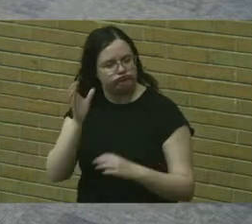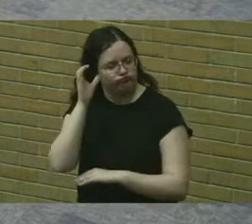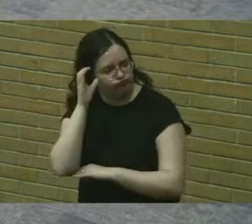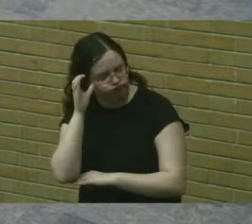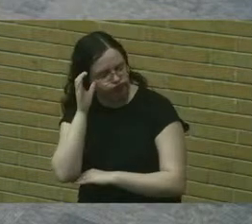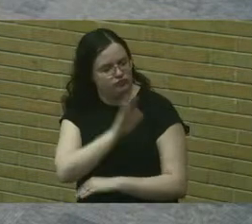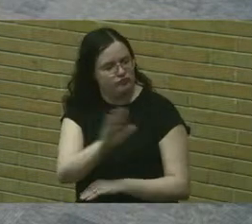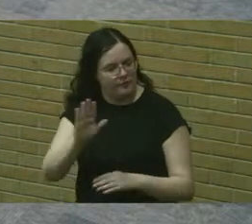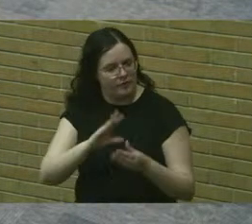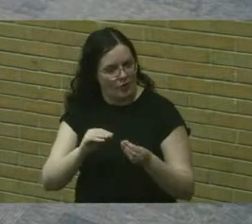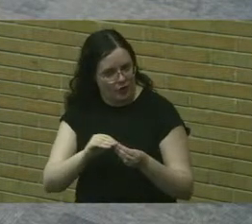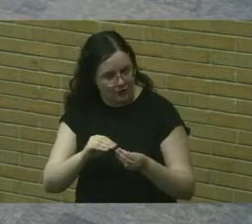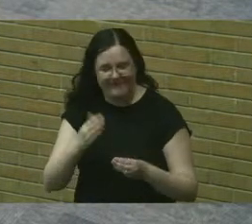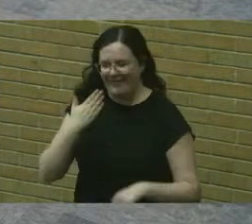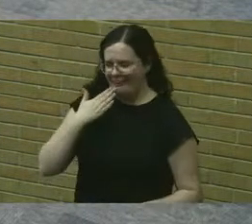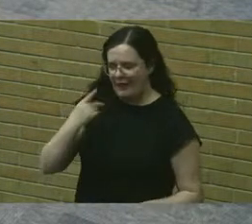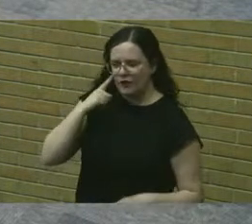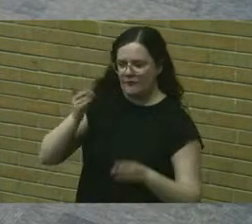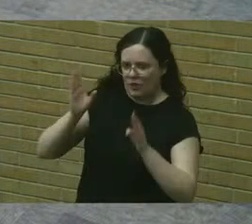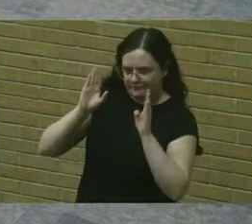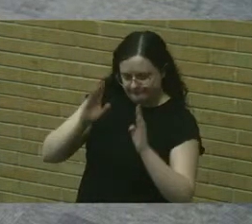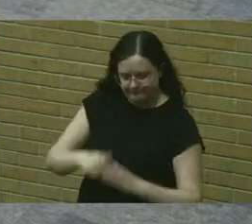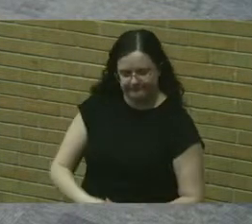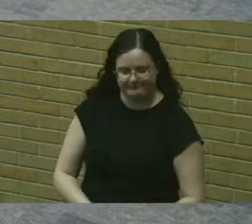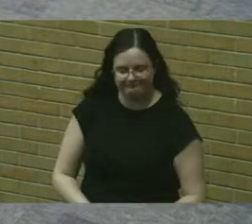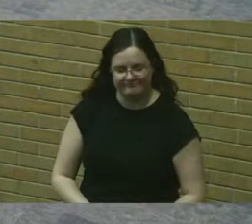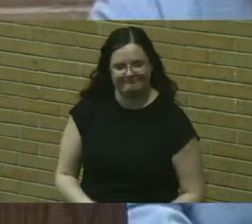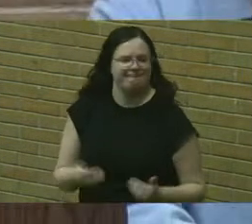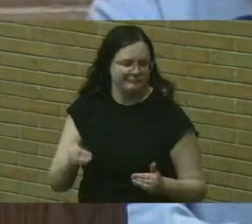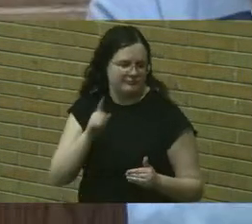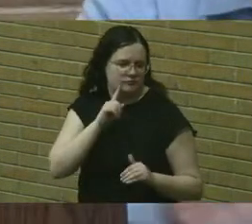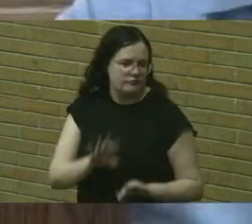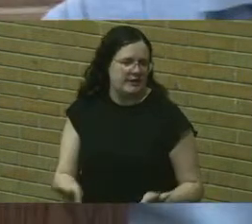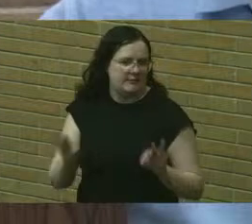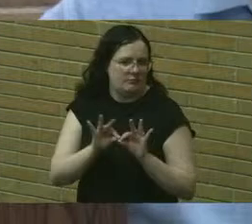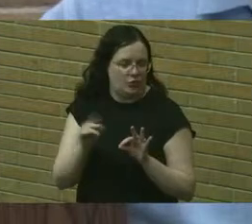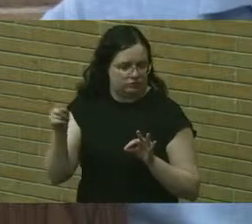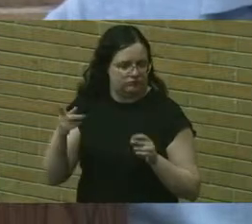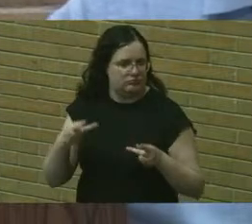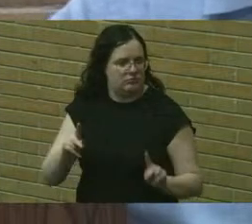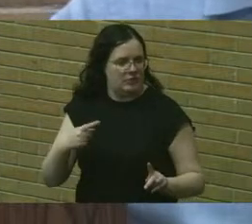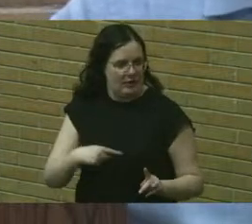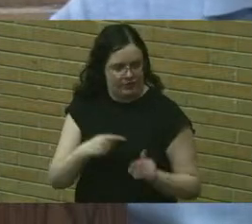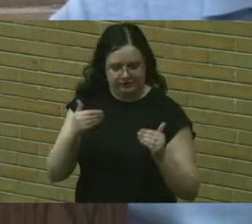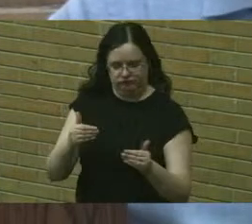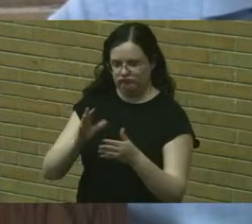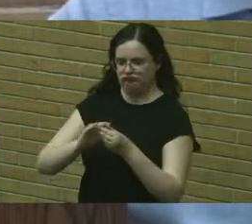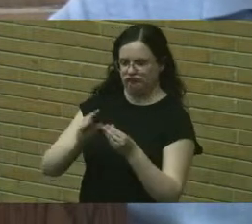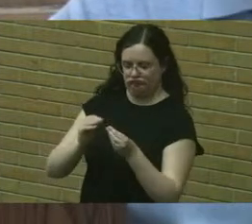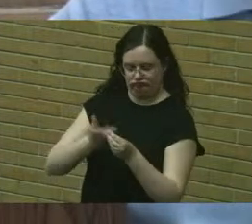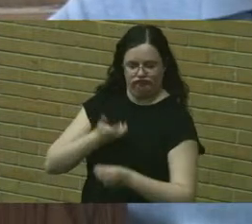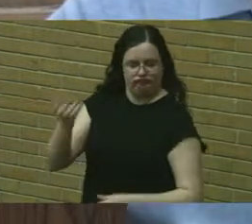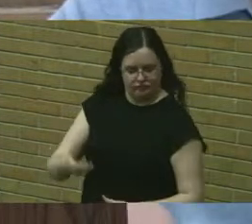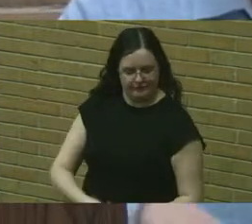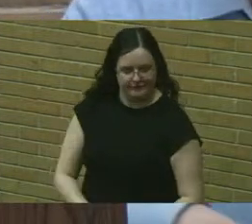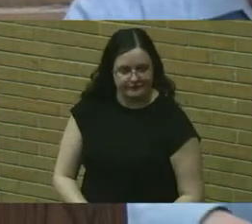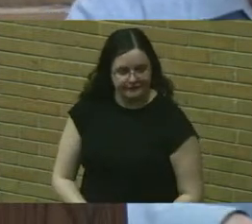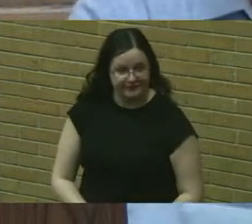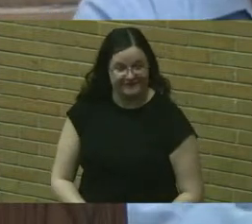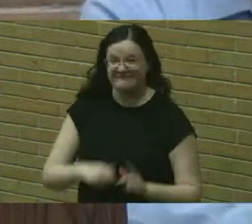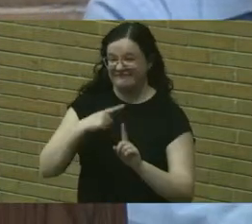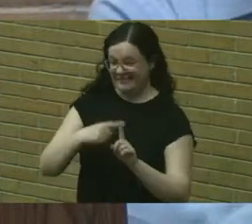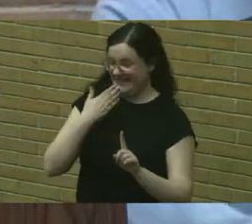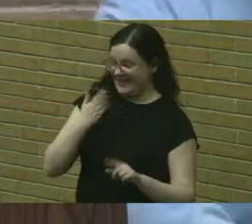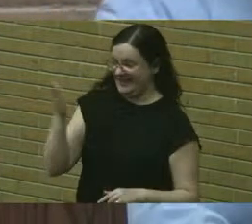of your constituents. It's so important to allow us to make our voices heard. And I also want to thank you, Supervisor